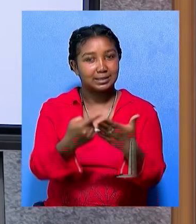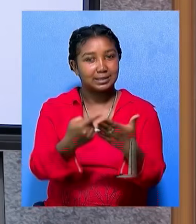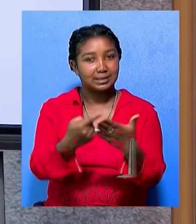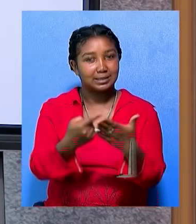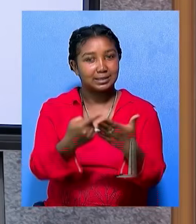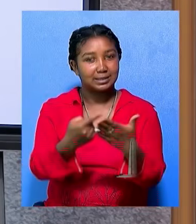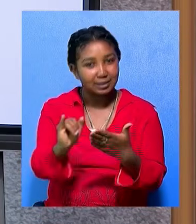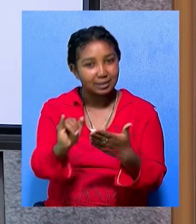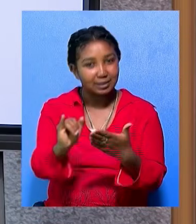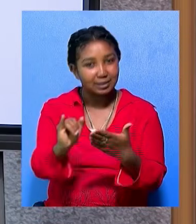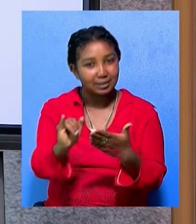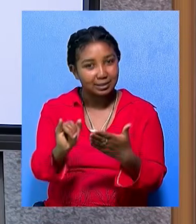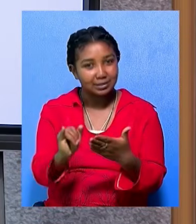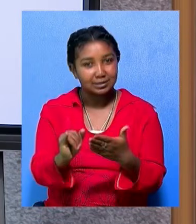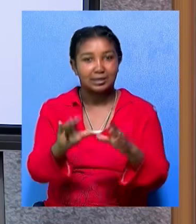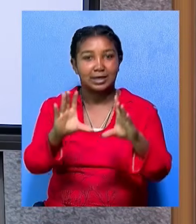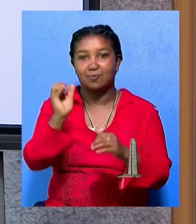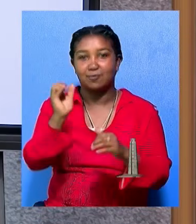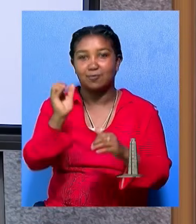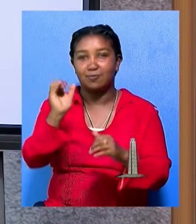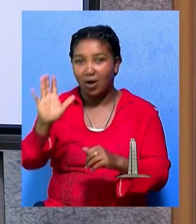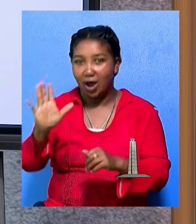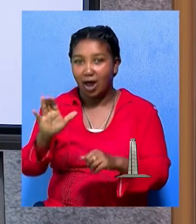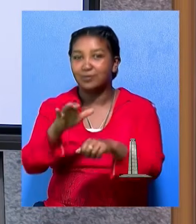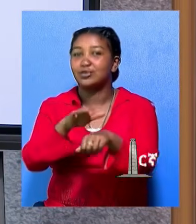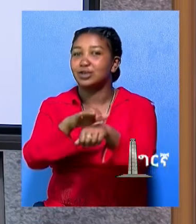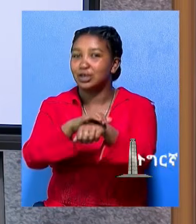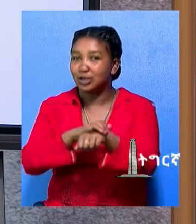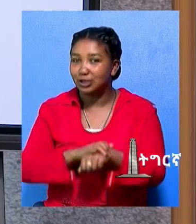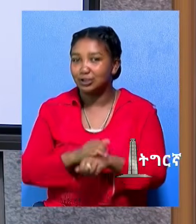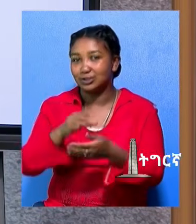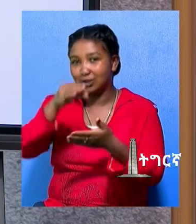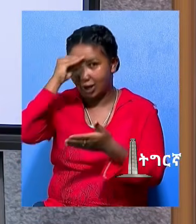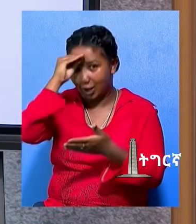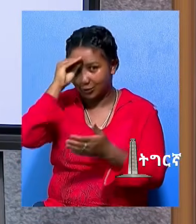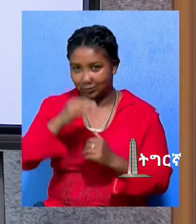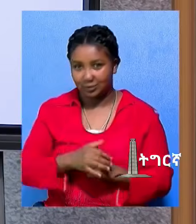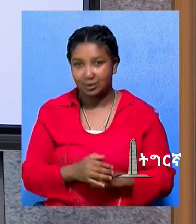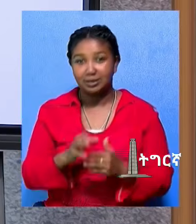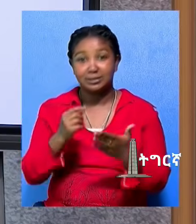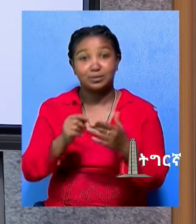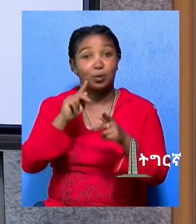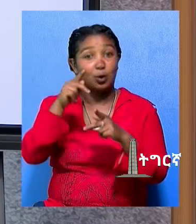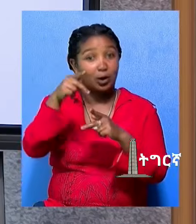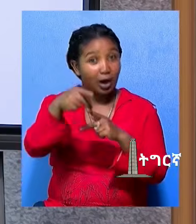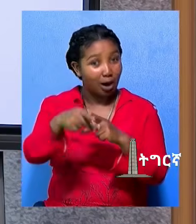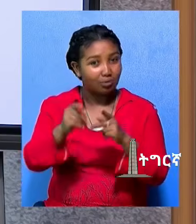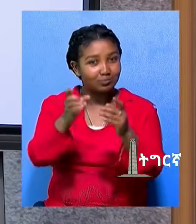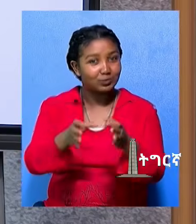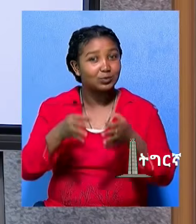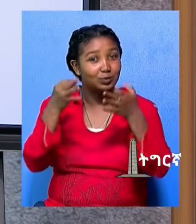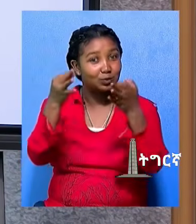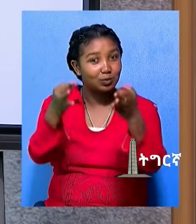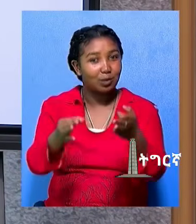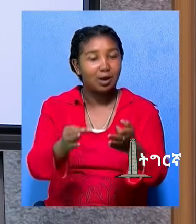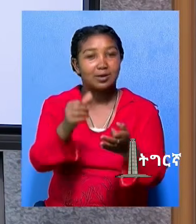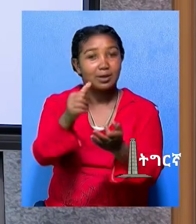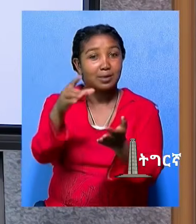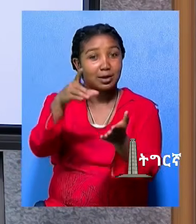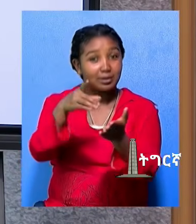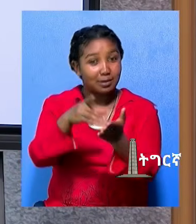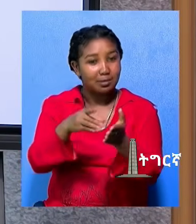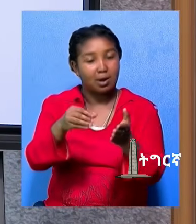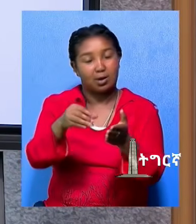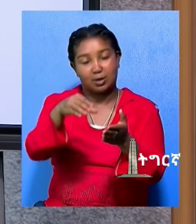this is Grade 5 English Language Home Tutorial class. This program is brought to you by City Government